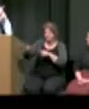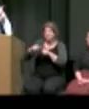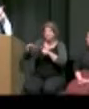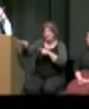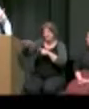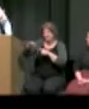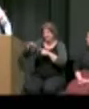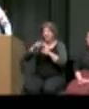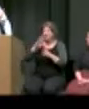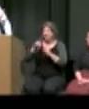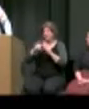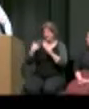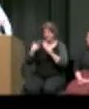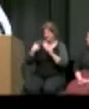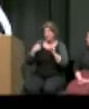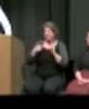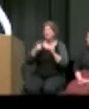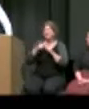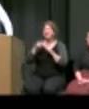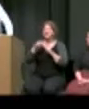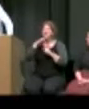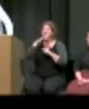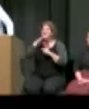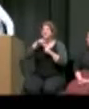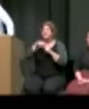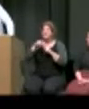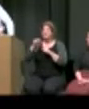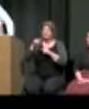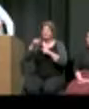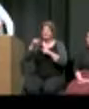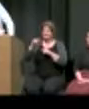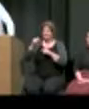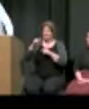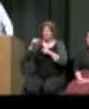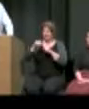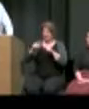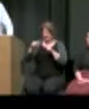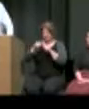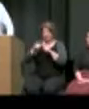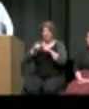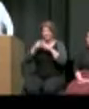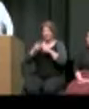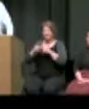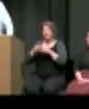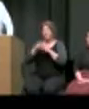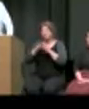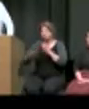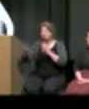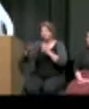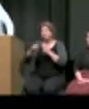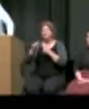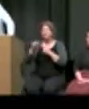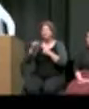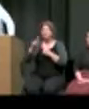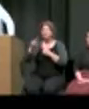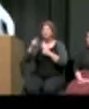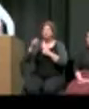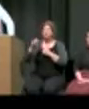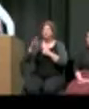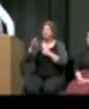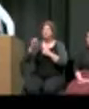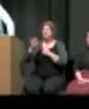area that we talked about earlier, the sediment staging area, surge basin we also call it, so I might throw that in there as